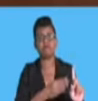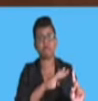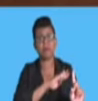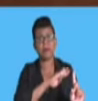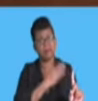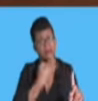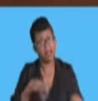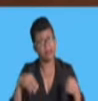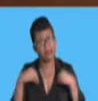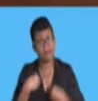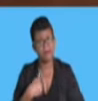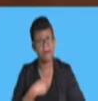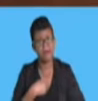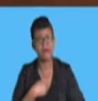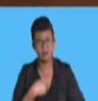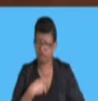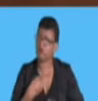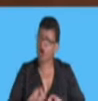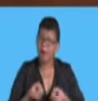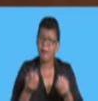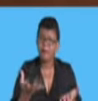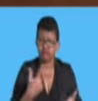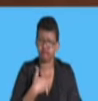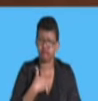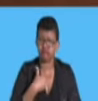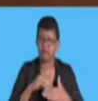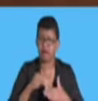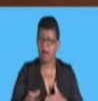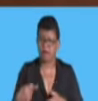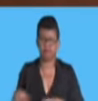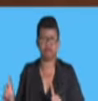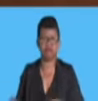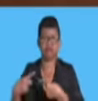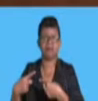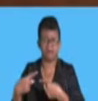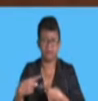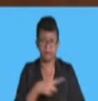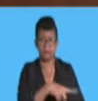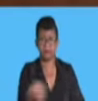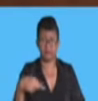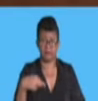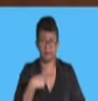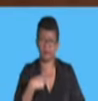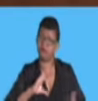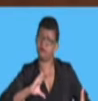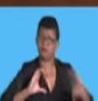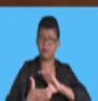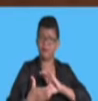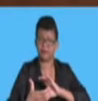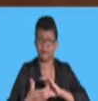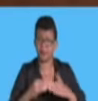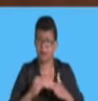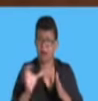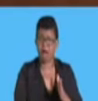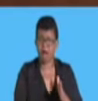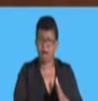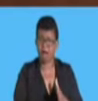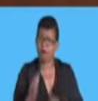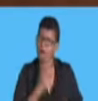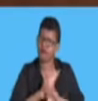of the loyal opposition of the Parliament of Fiji. The two of us as co-leaders of 87 and 2006 respectively, to work